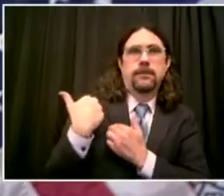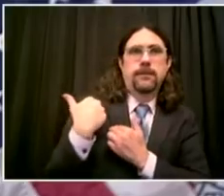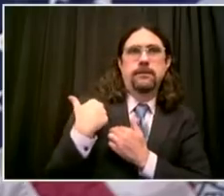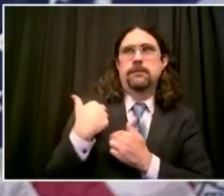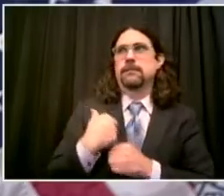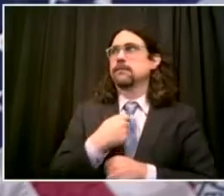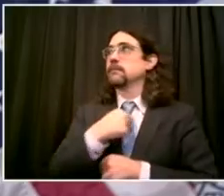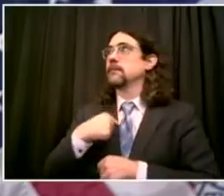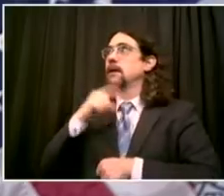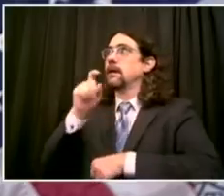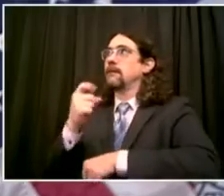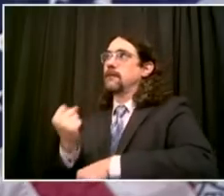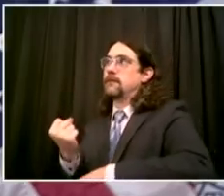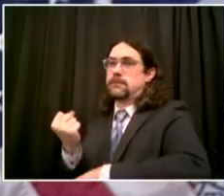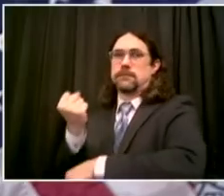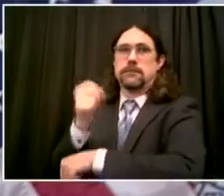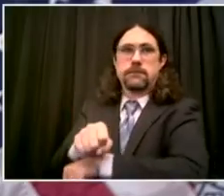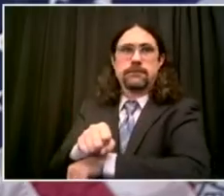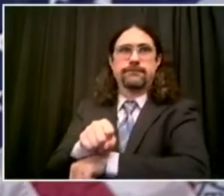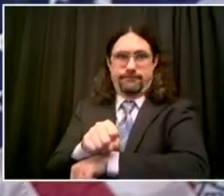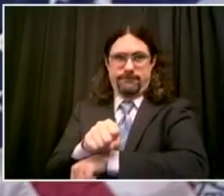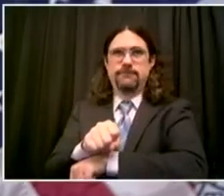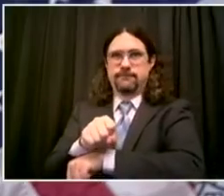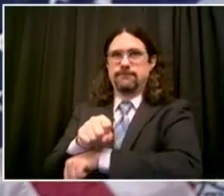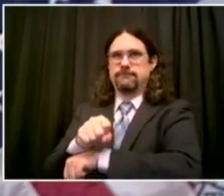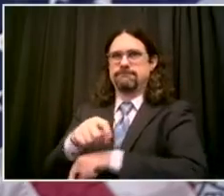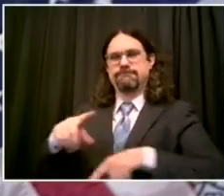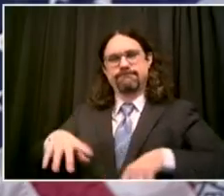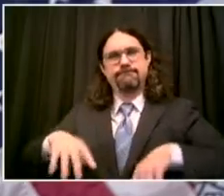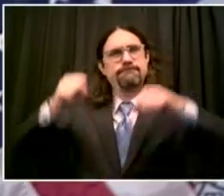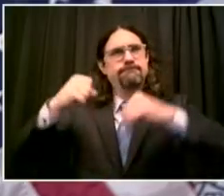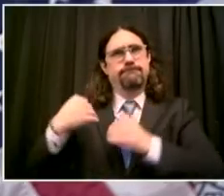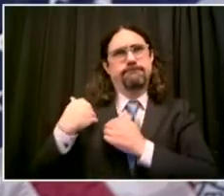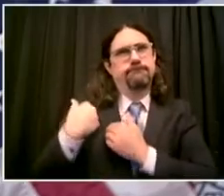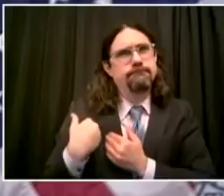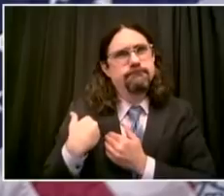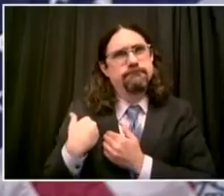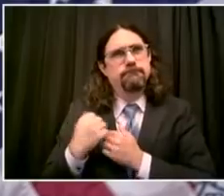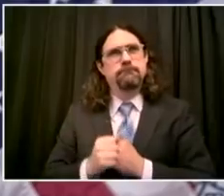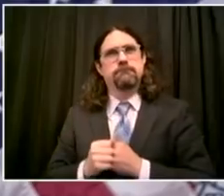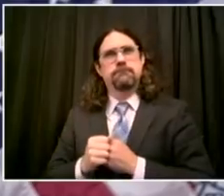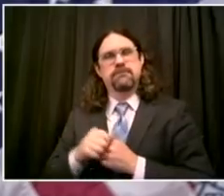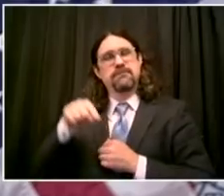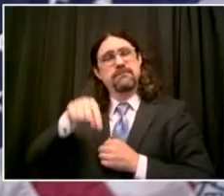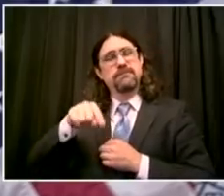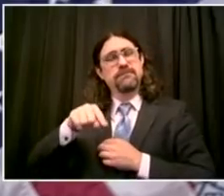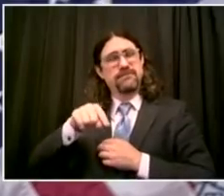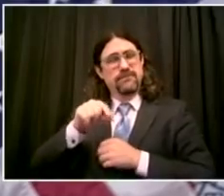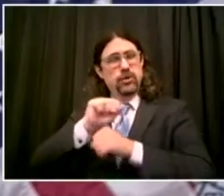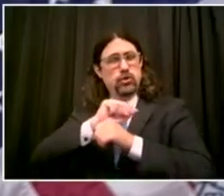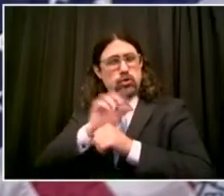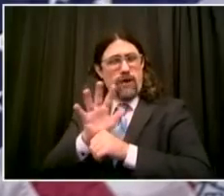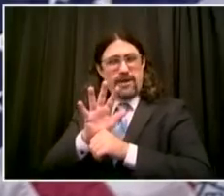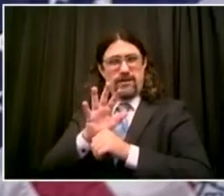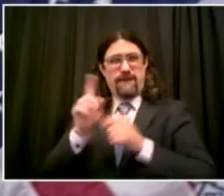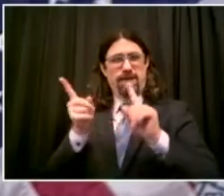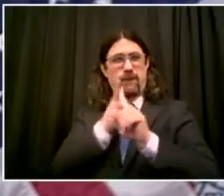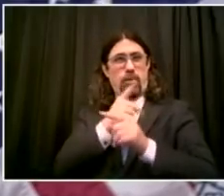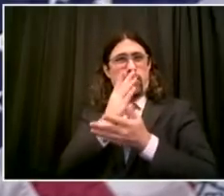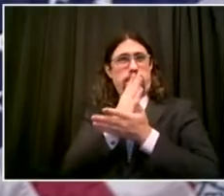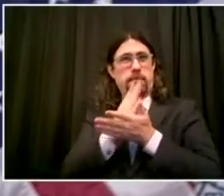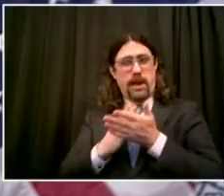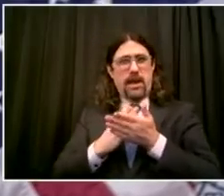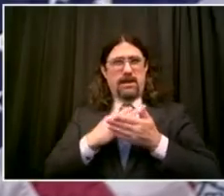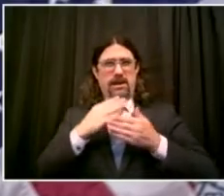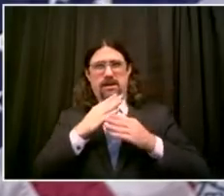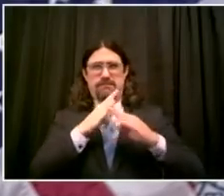the next phase of this fight, I again offer my thanks to all of you because New Yorkers have done so much, have been so exemplary.